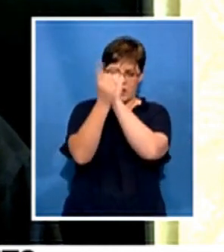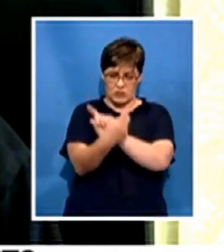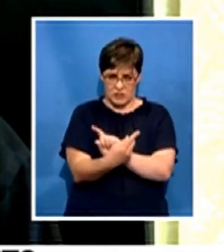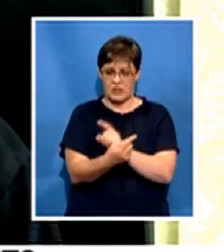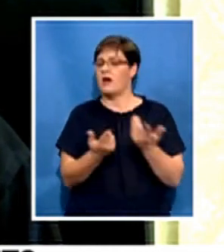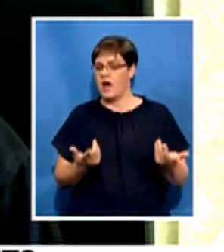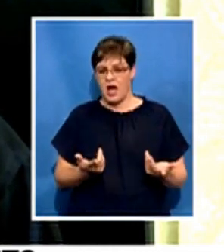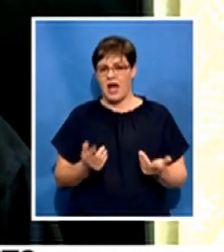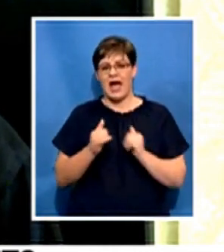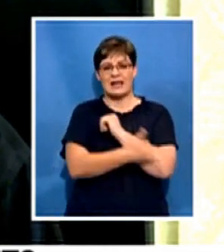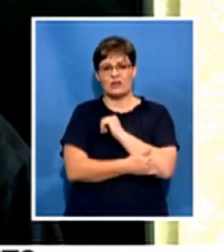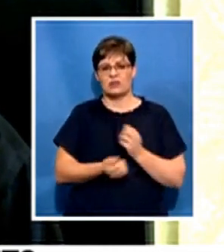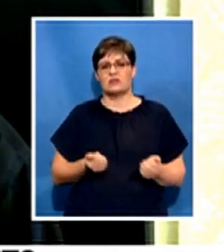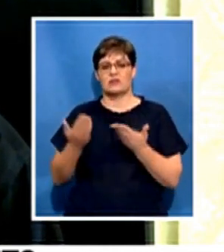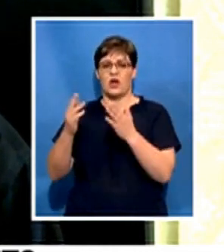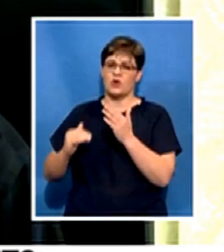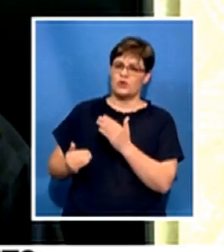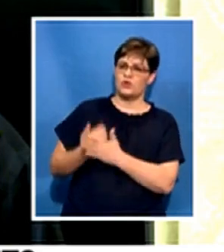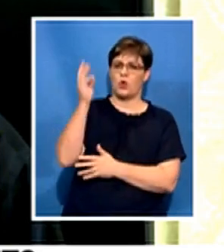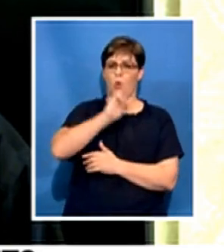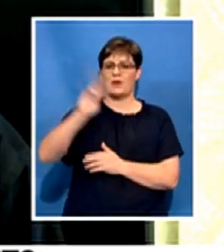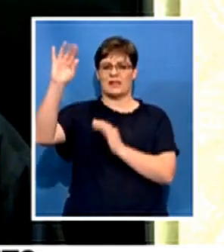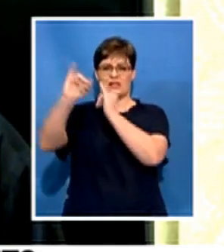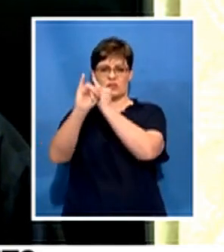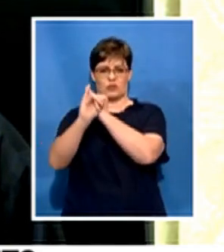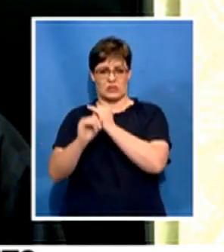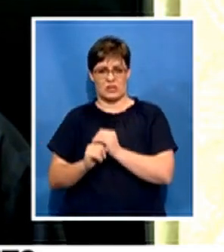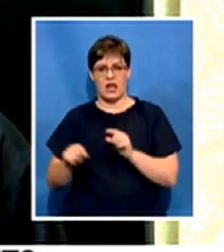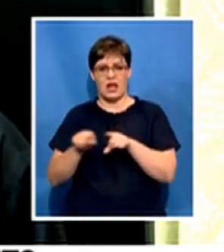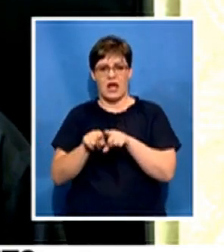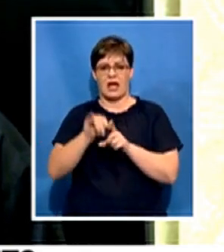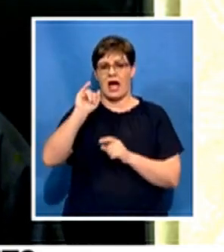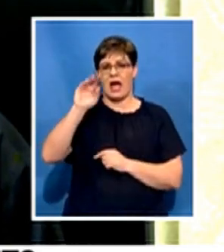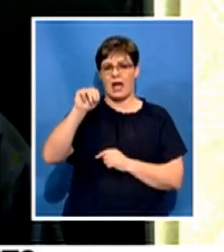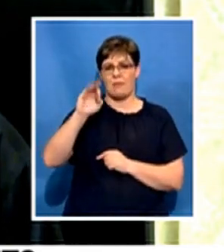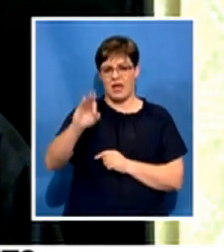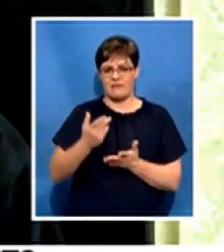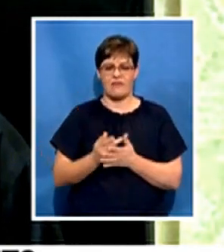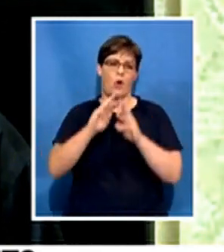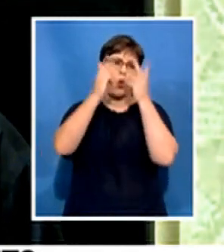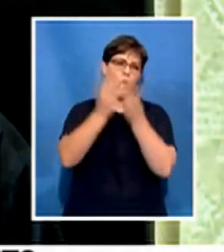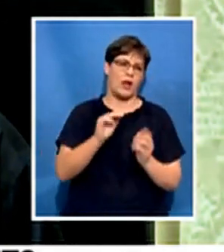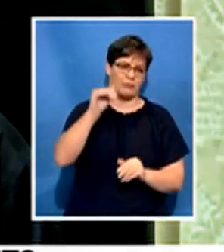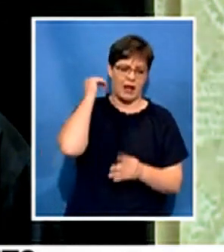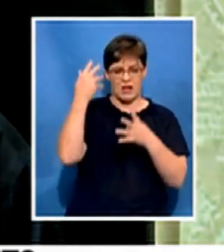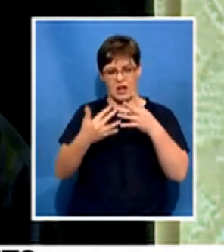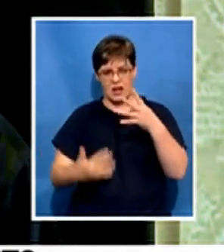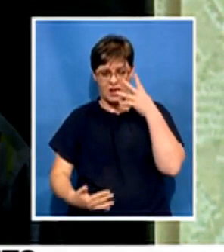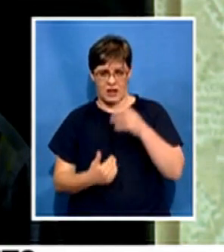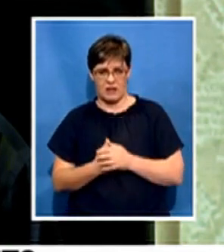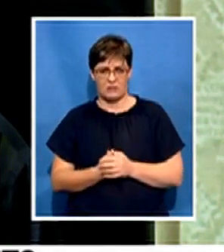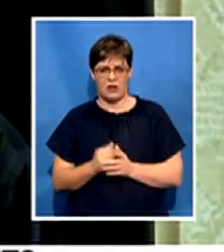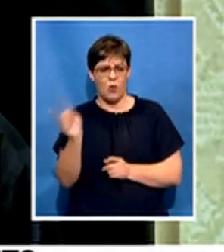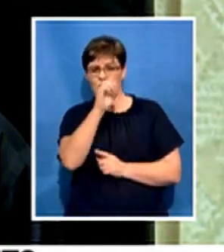Western institutions like the IMF, the World Bank, etc. What we are seeing now is the ANC and